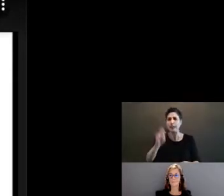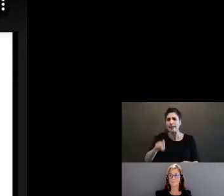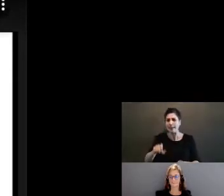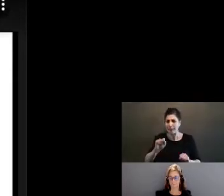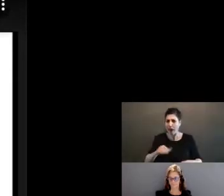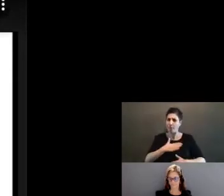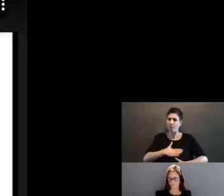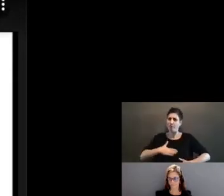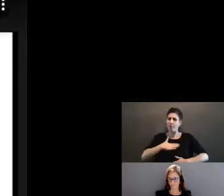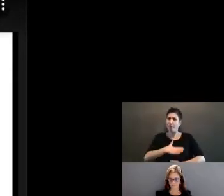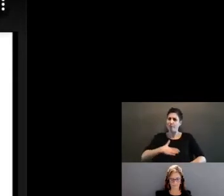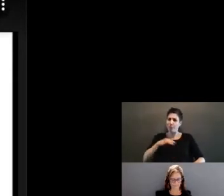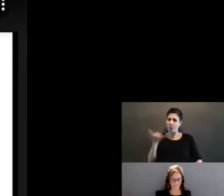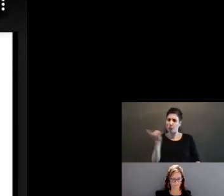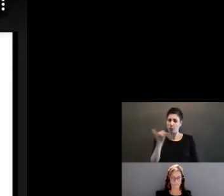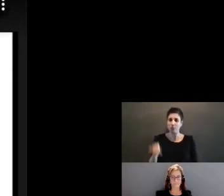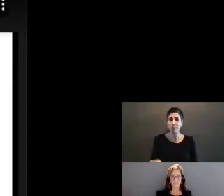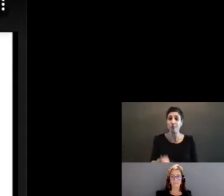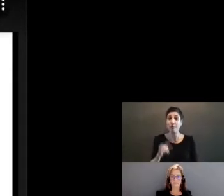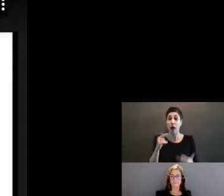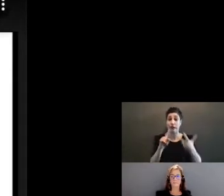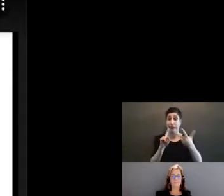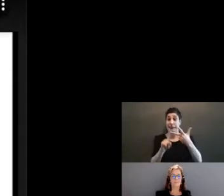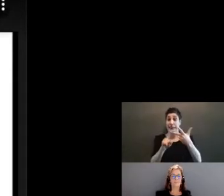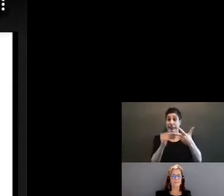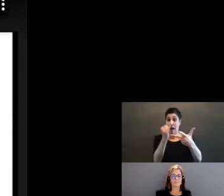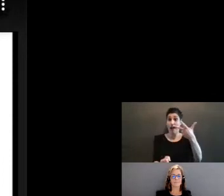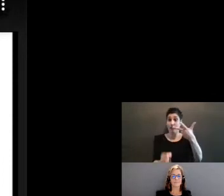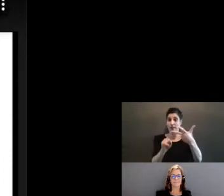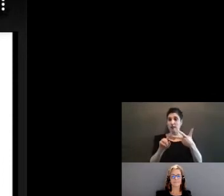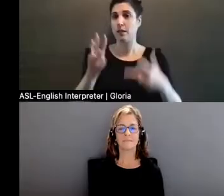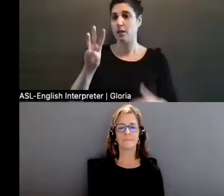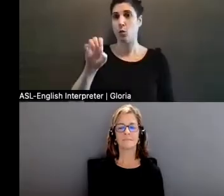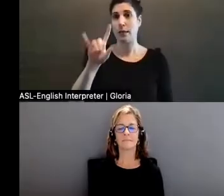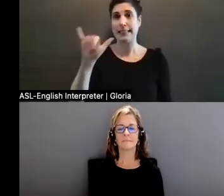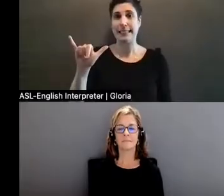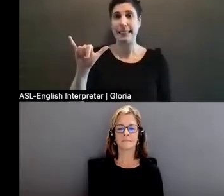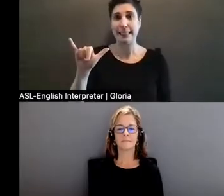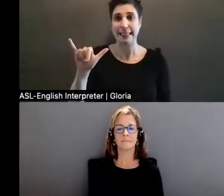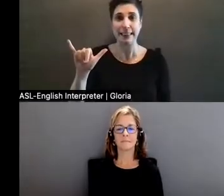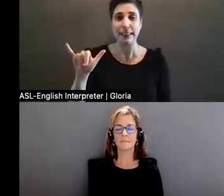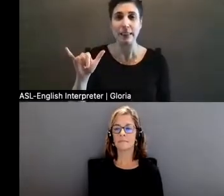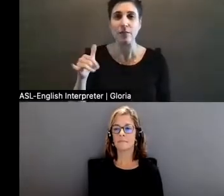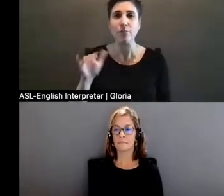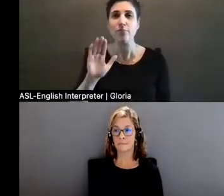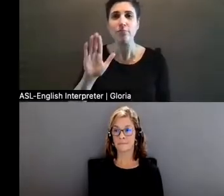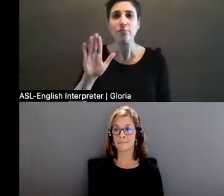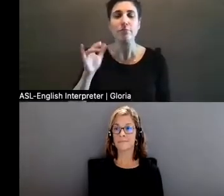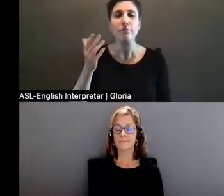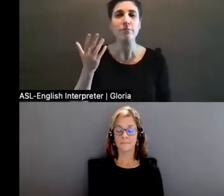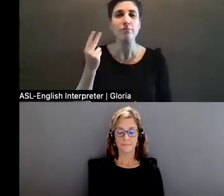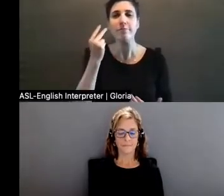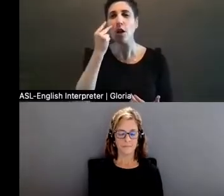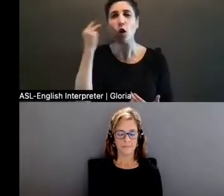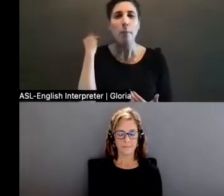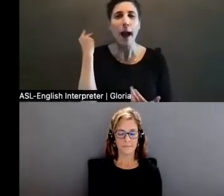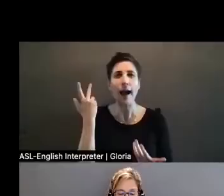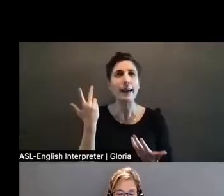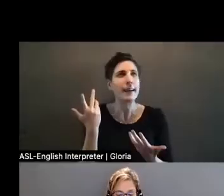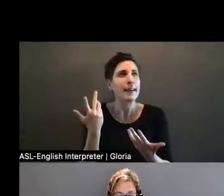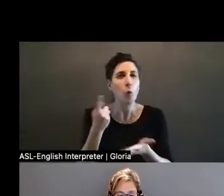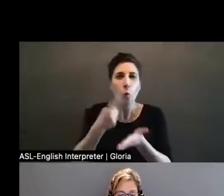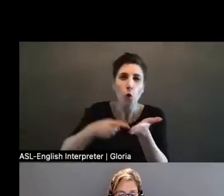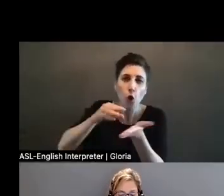to turn it over to Wendy now. If you want to answer that question as well, Wendy, as you're sharing your tips and tricks, that would be